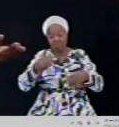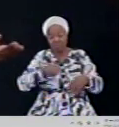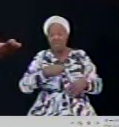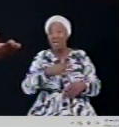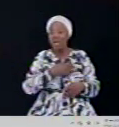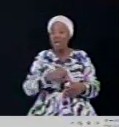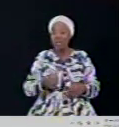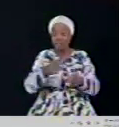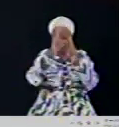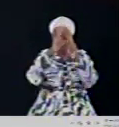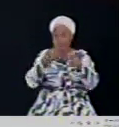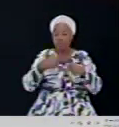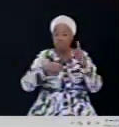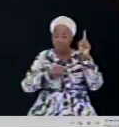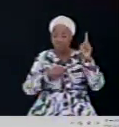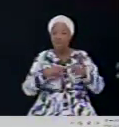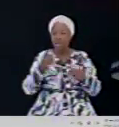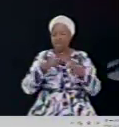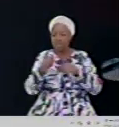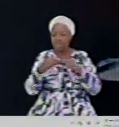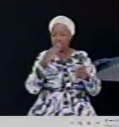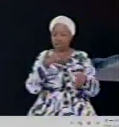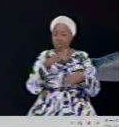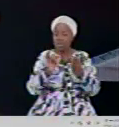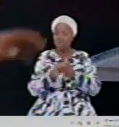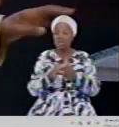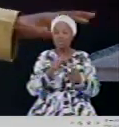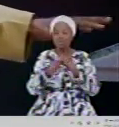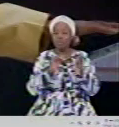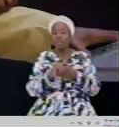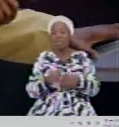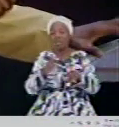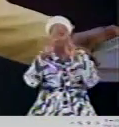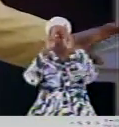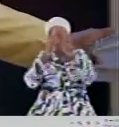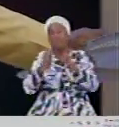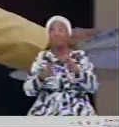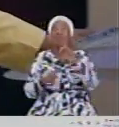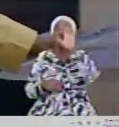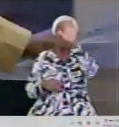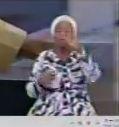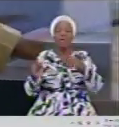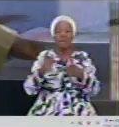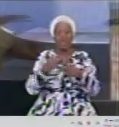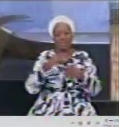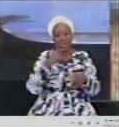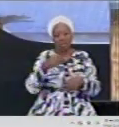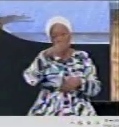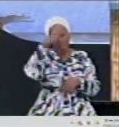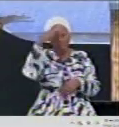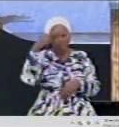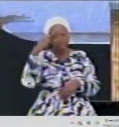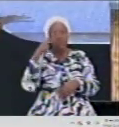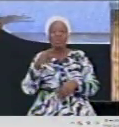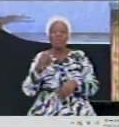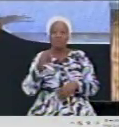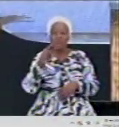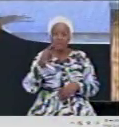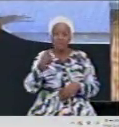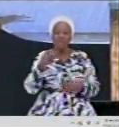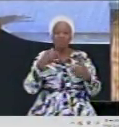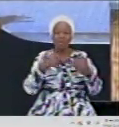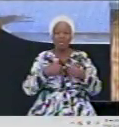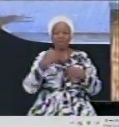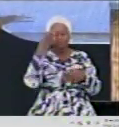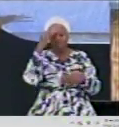saying this to the people who reverence and respect him. It says, because he has known my name. Then in